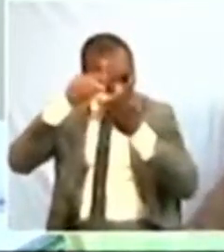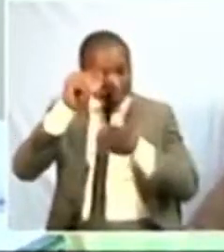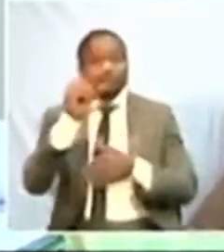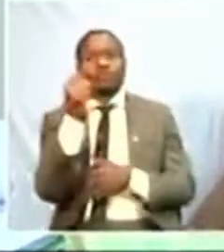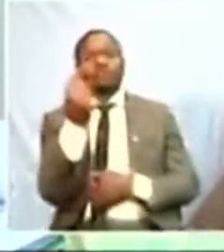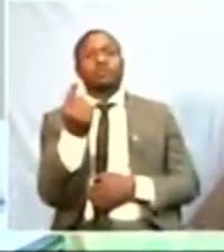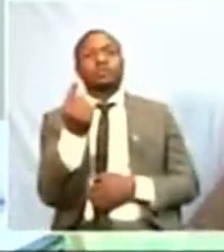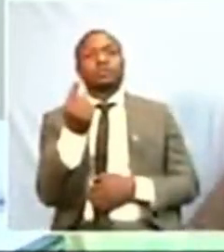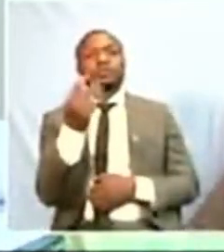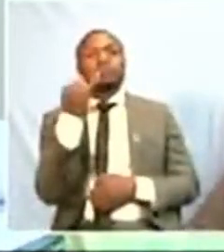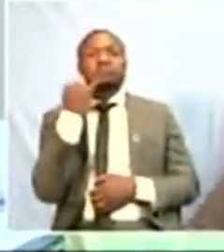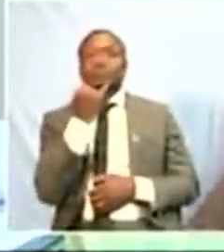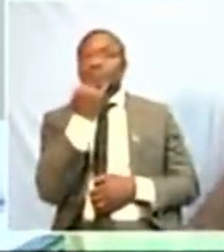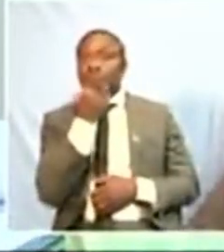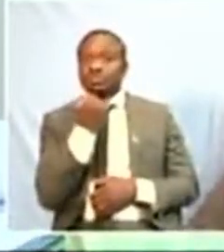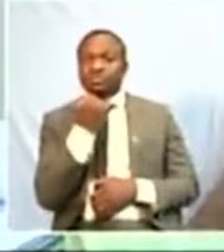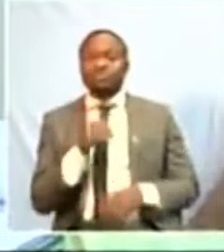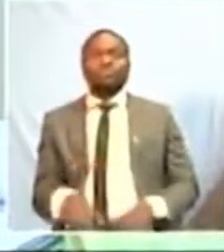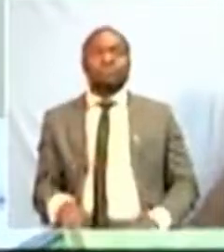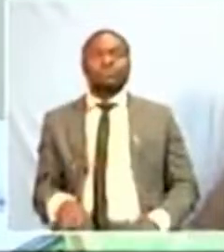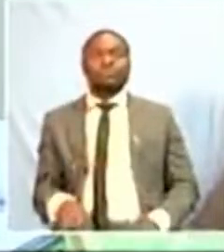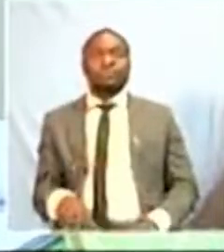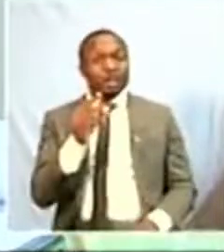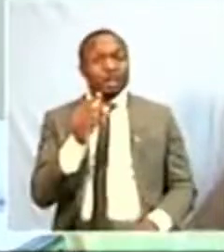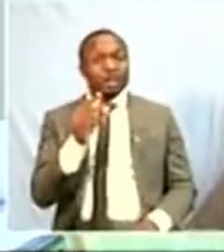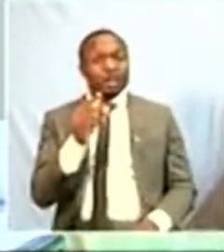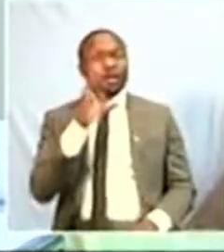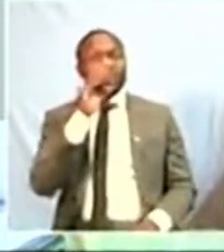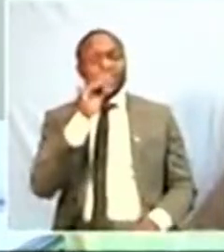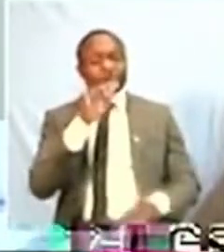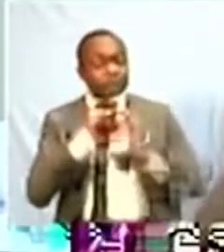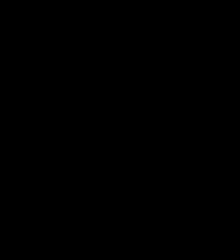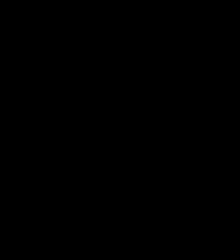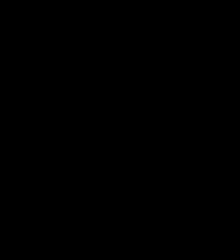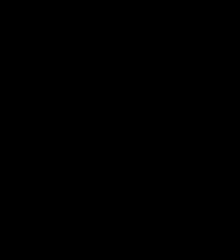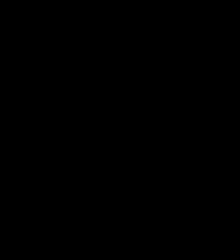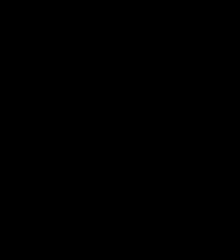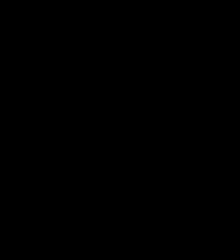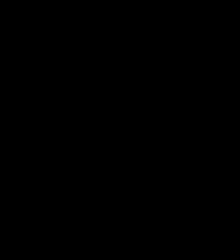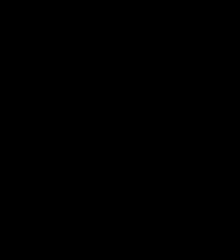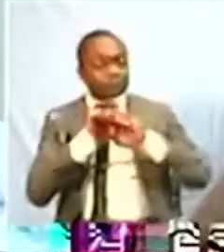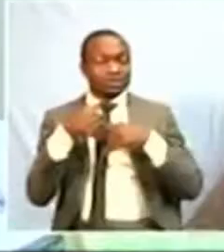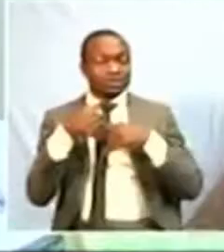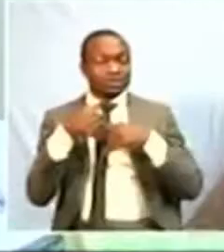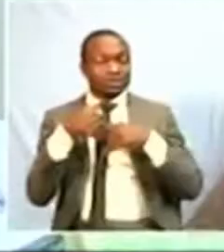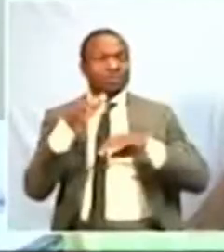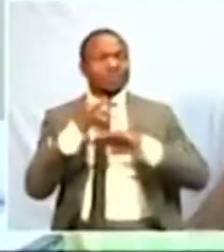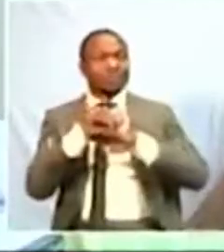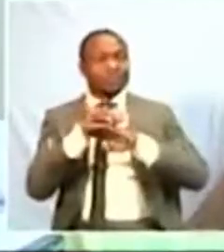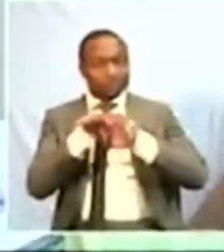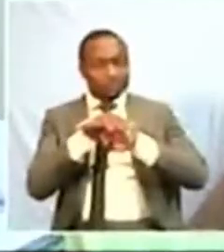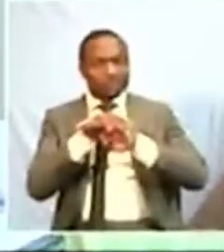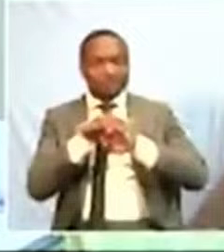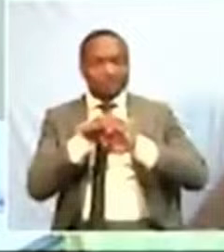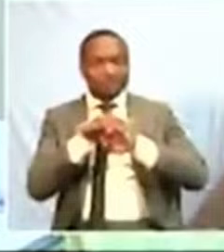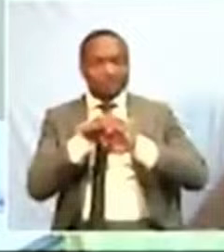One was Joseph Okonko, who came and spoke English, the English that suits the